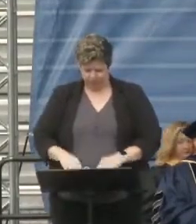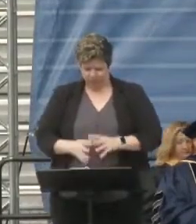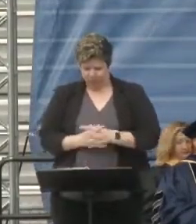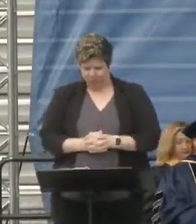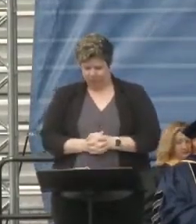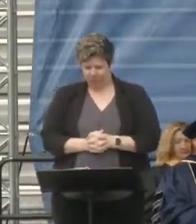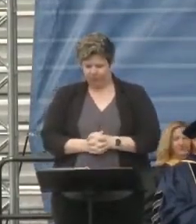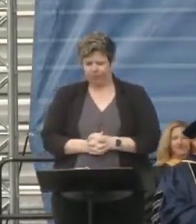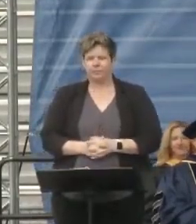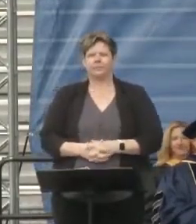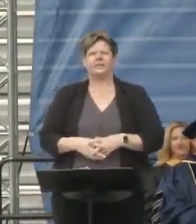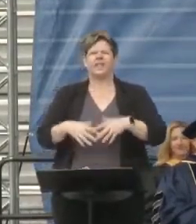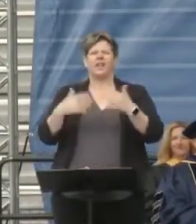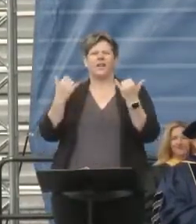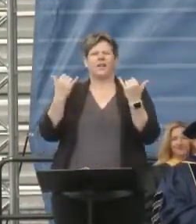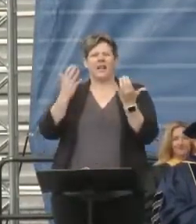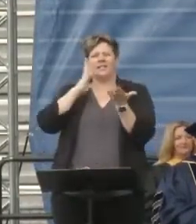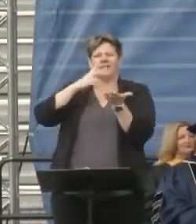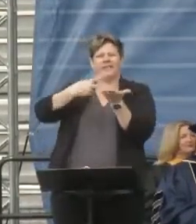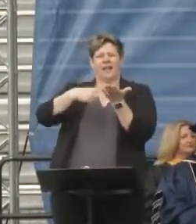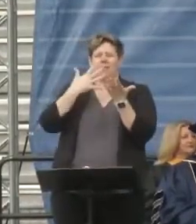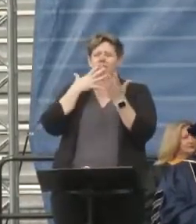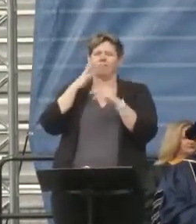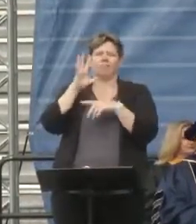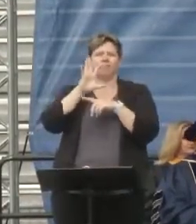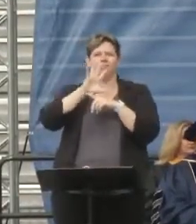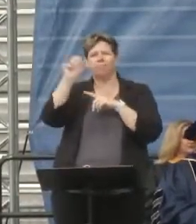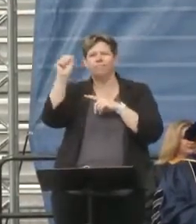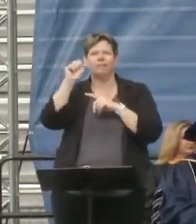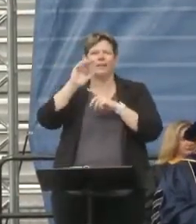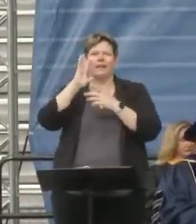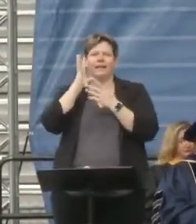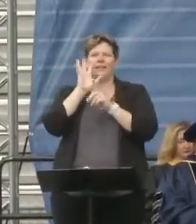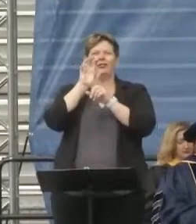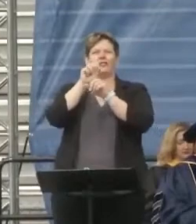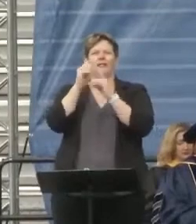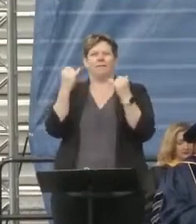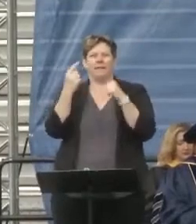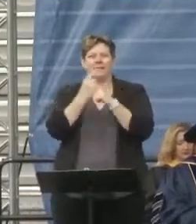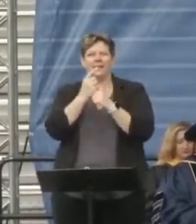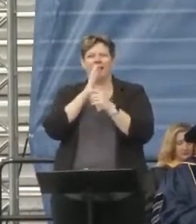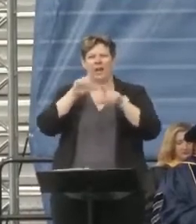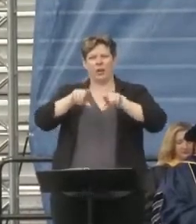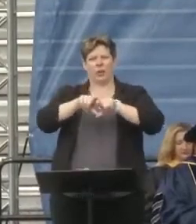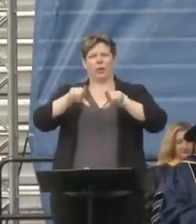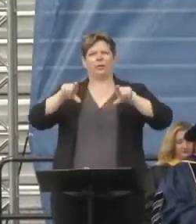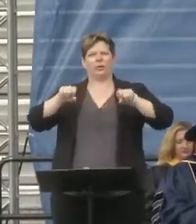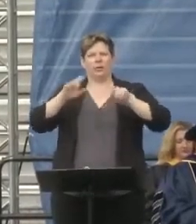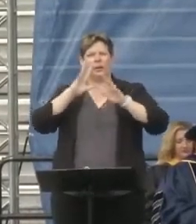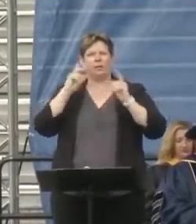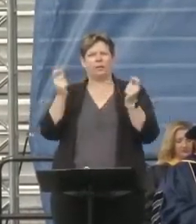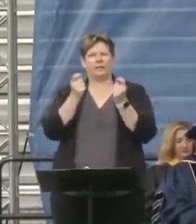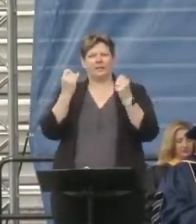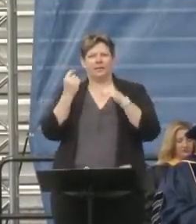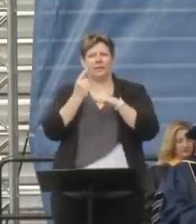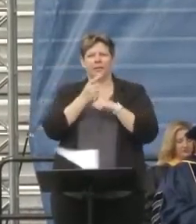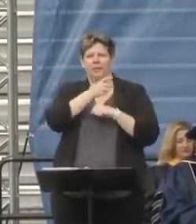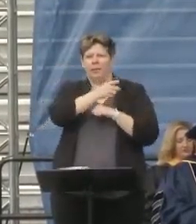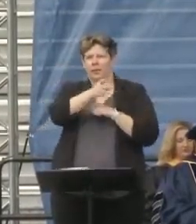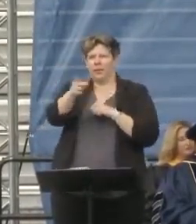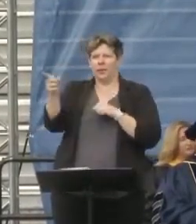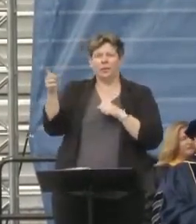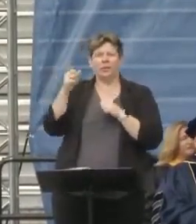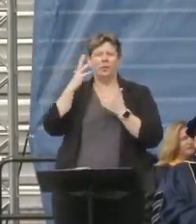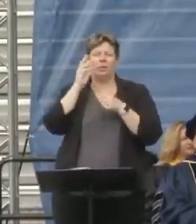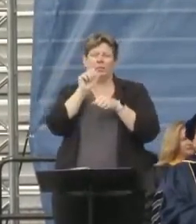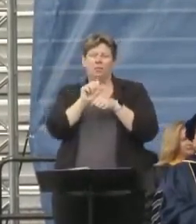Now let's talk about this extraordinary achievement, this degree that we celebrate today. You've made an